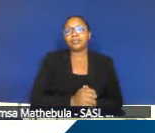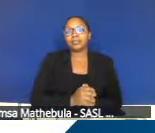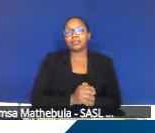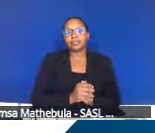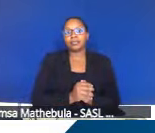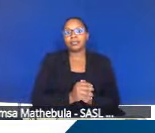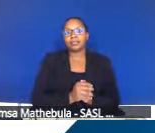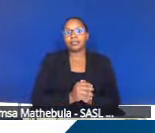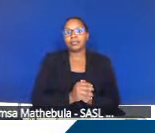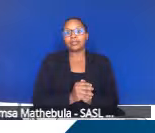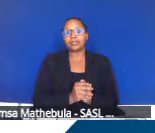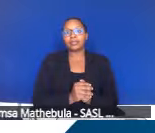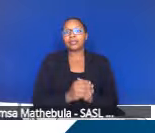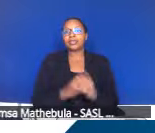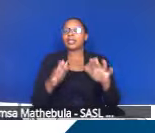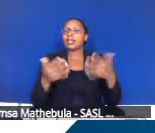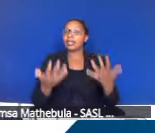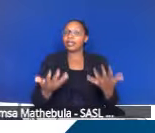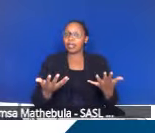ladies and gentlemen,